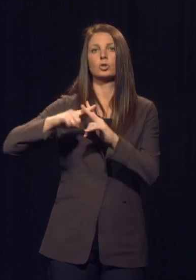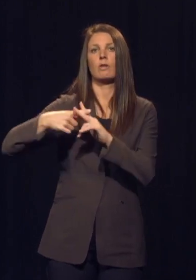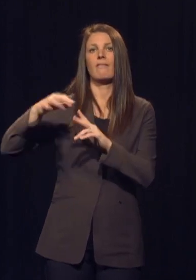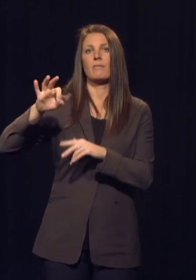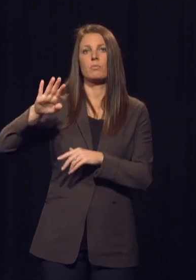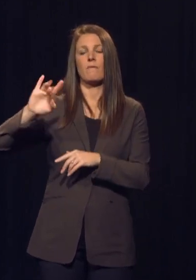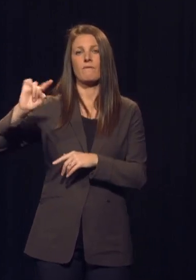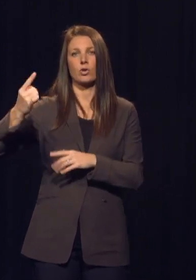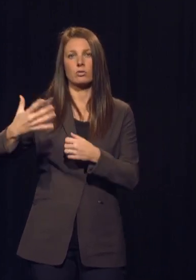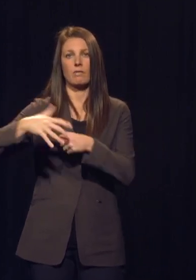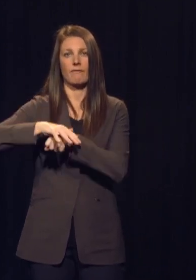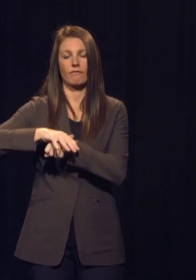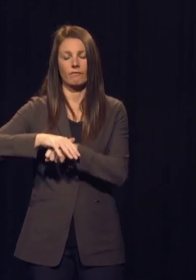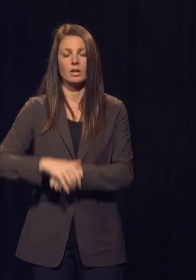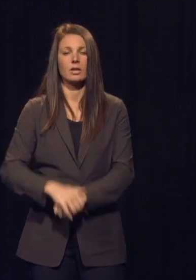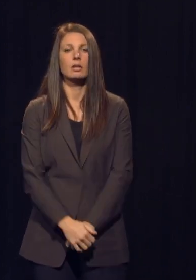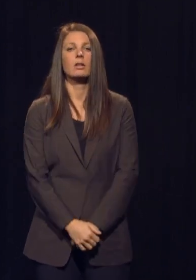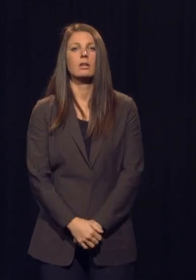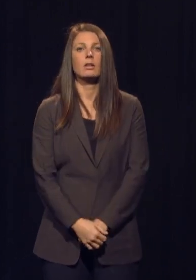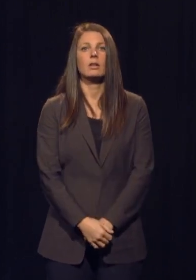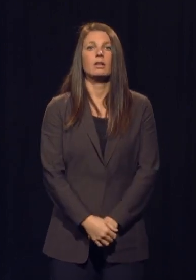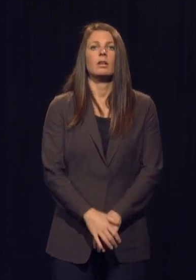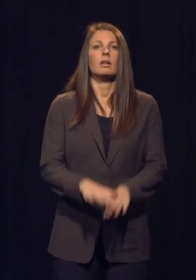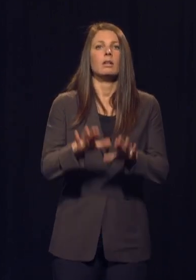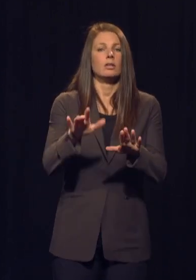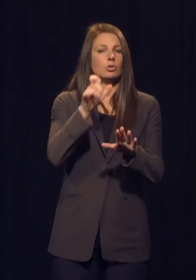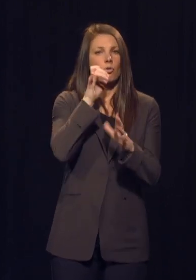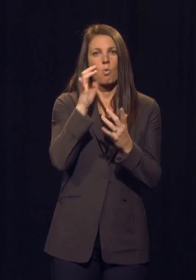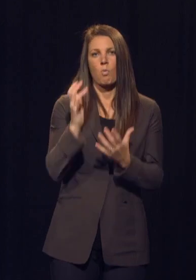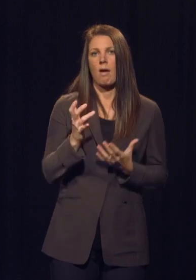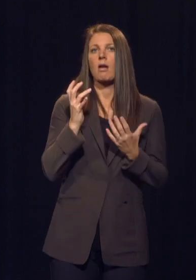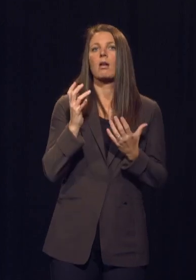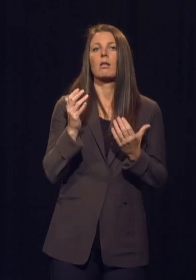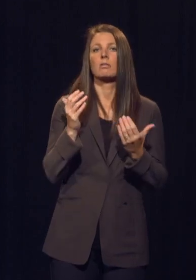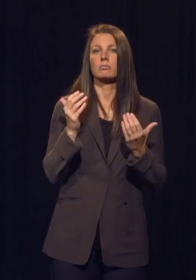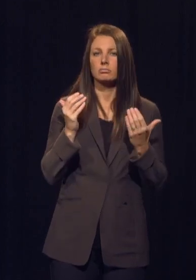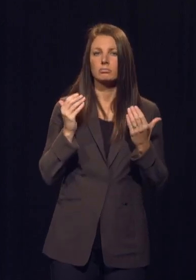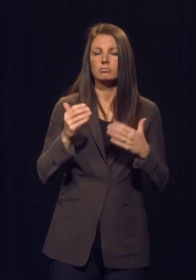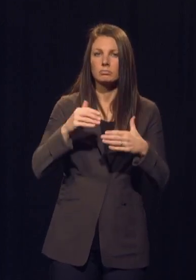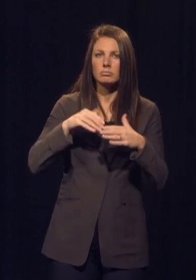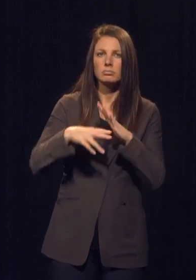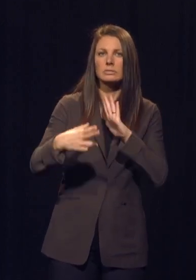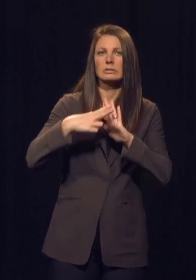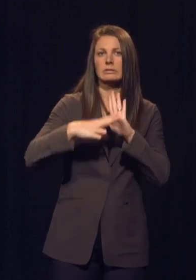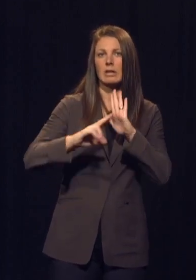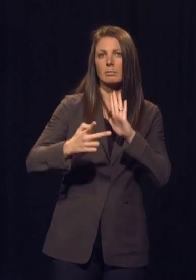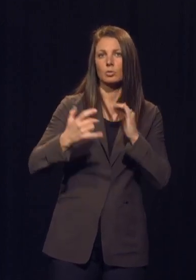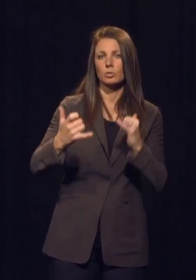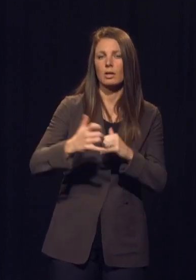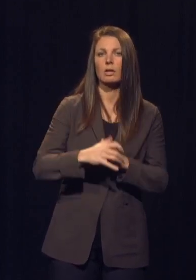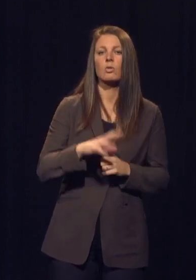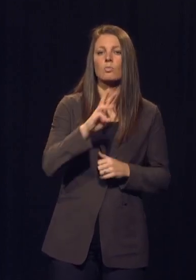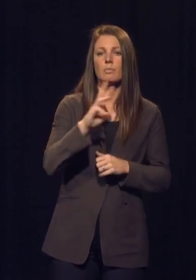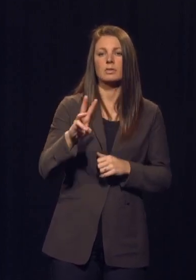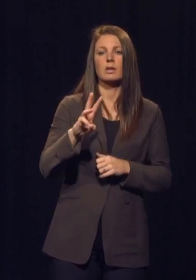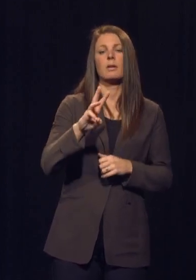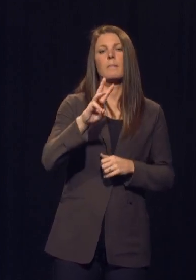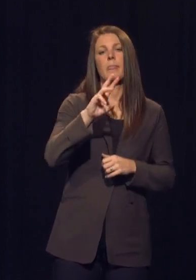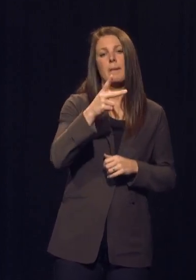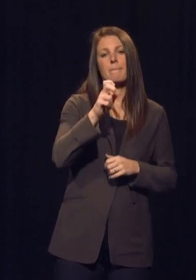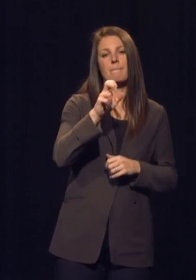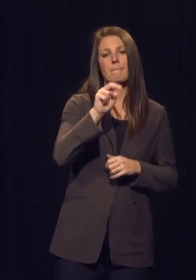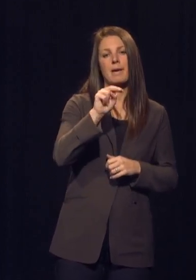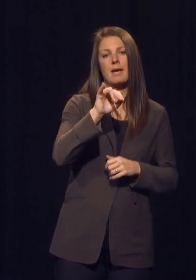1st. But we urge you not to wait. We urge you to come in and sign up today. Again, the website is Pennie.com,